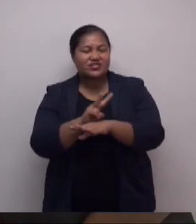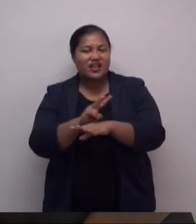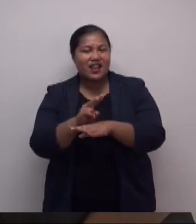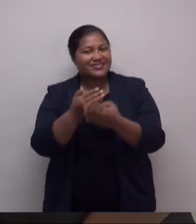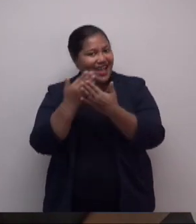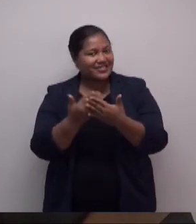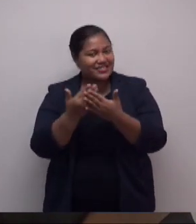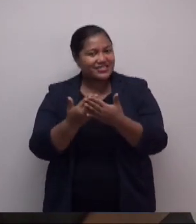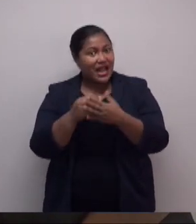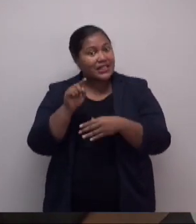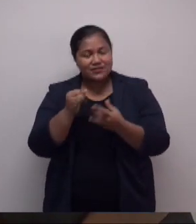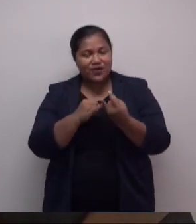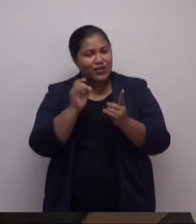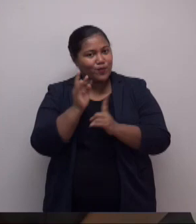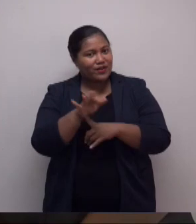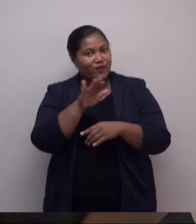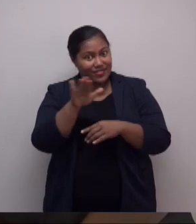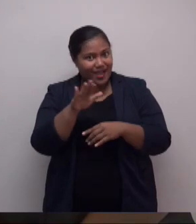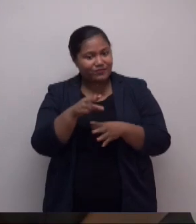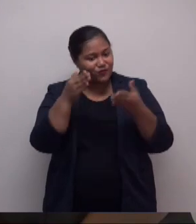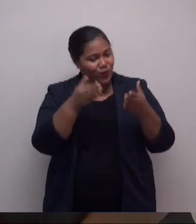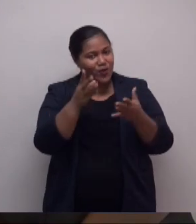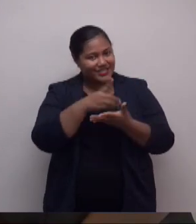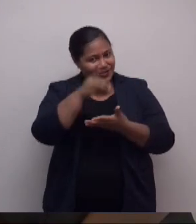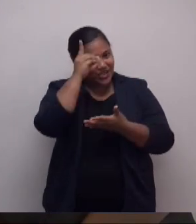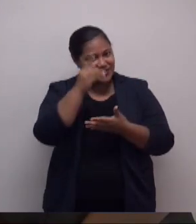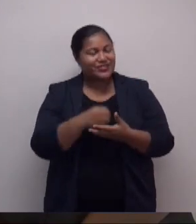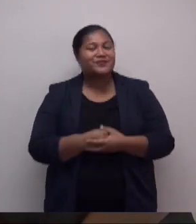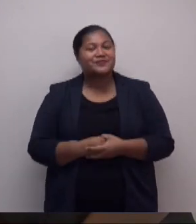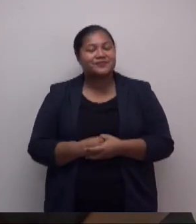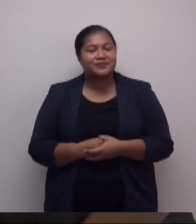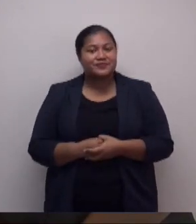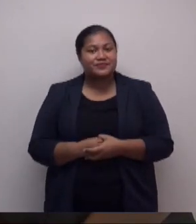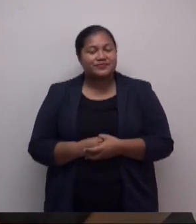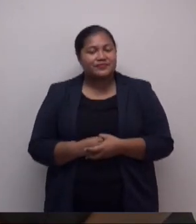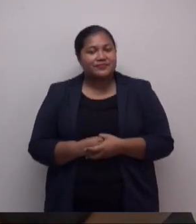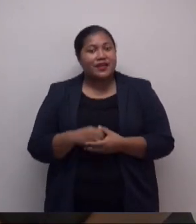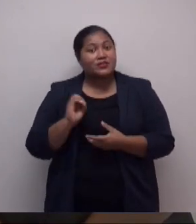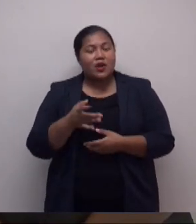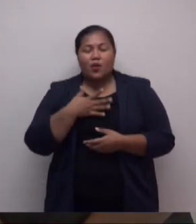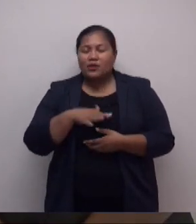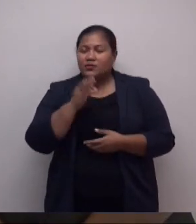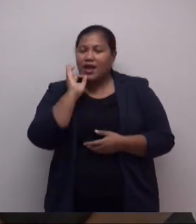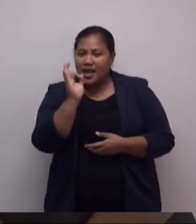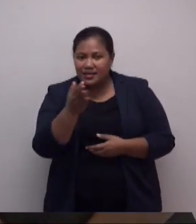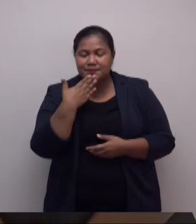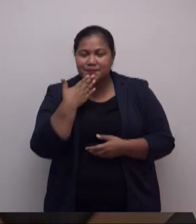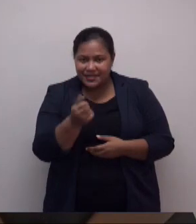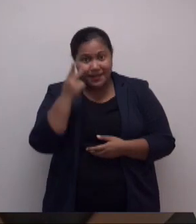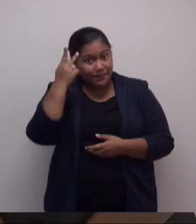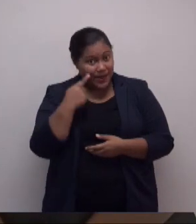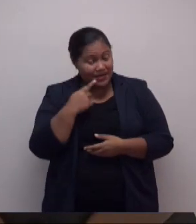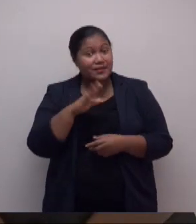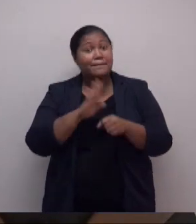they are at an important point in their academic careers. So I want to urge parents who have not made sure their